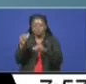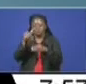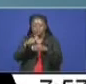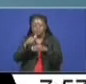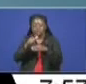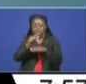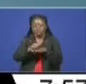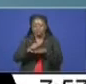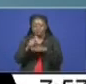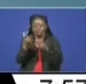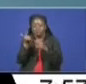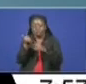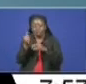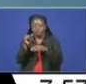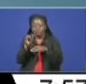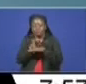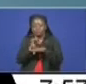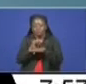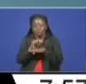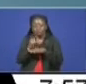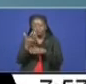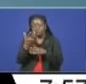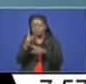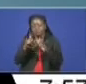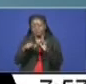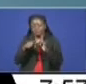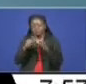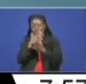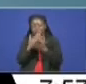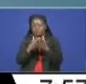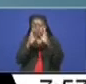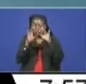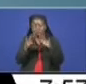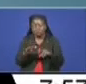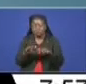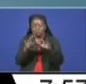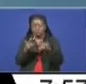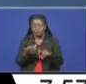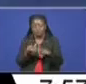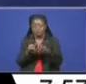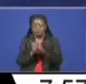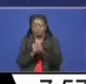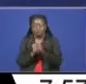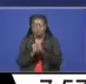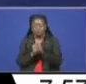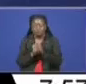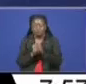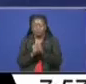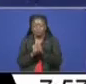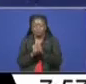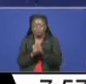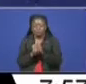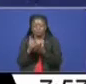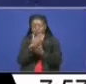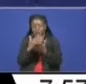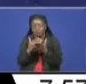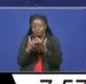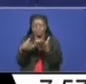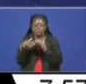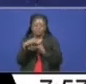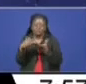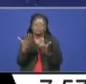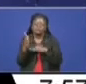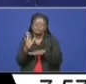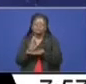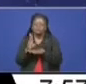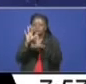little impact, save for some showers, which could generate, as we said, rainfall totals between 2 and 4 inches. Partly cloudy tonight,